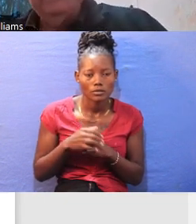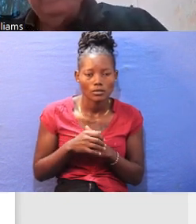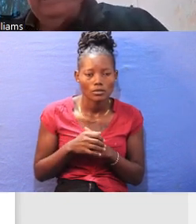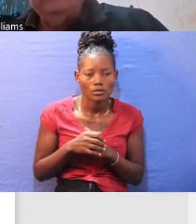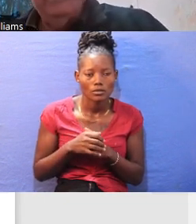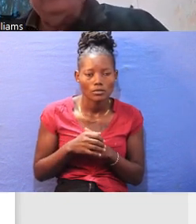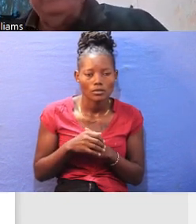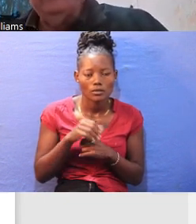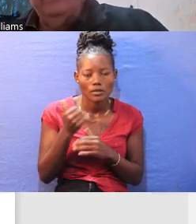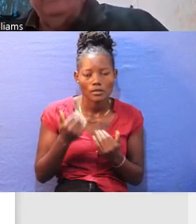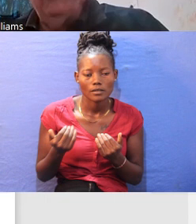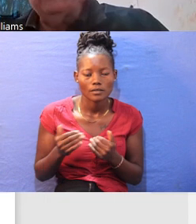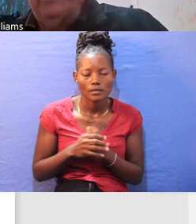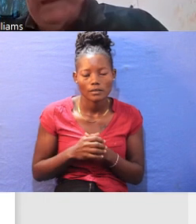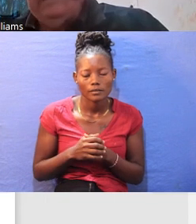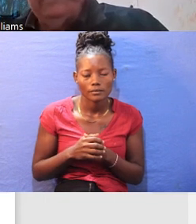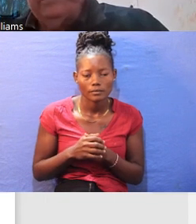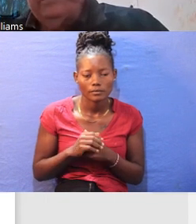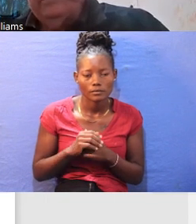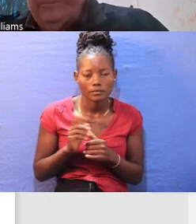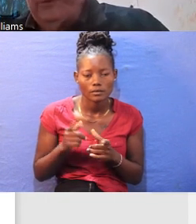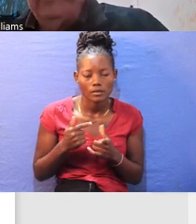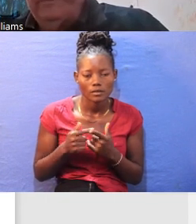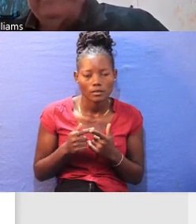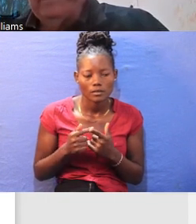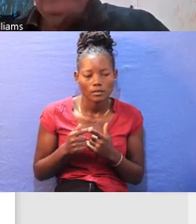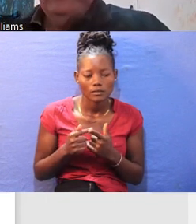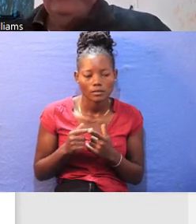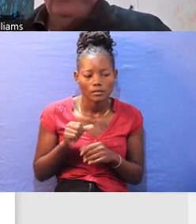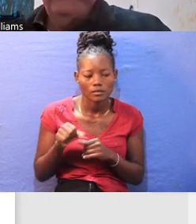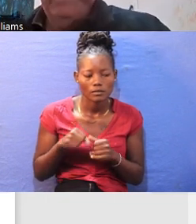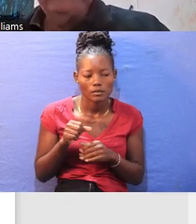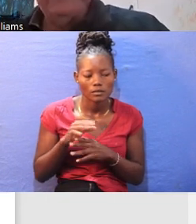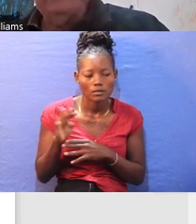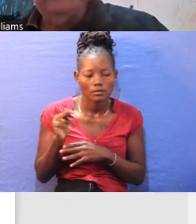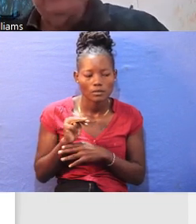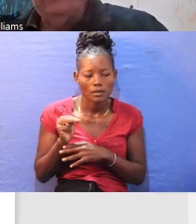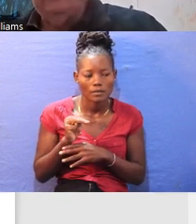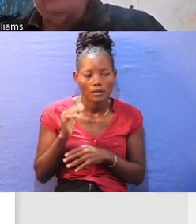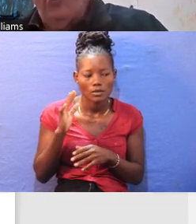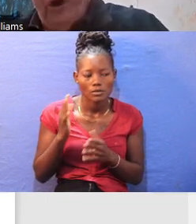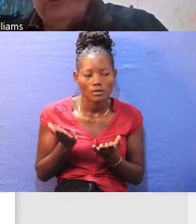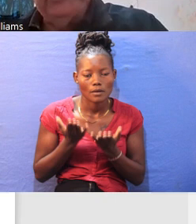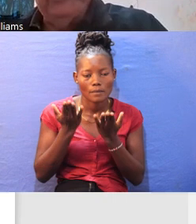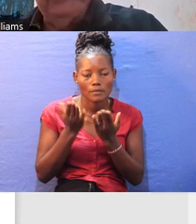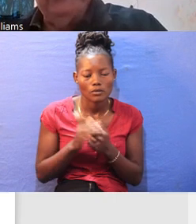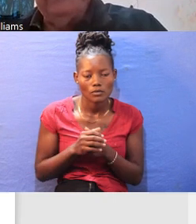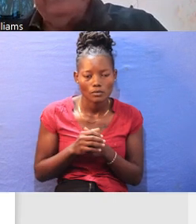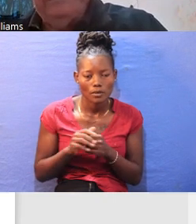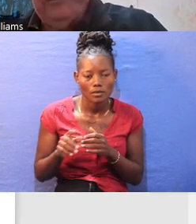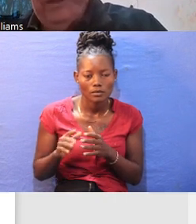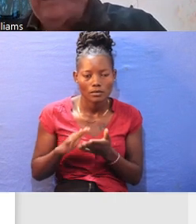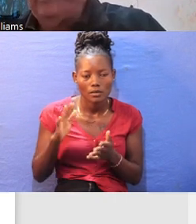that. And they'll get almost immediate improvement. Your more advanced athletes, it's harder